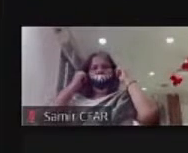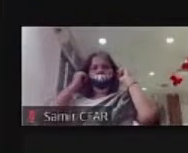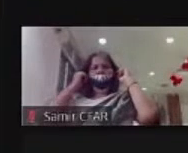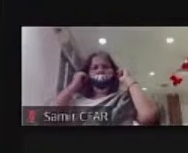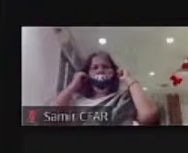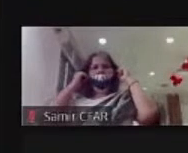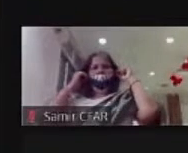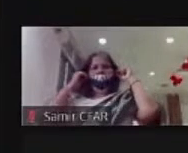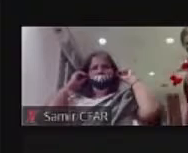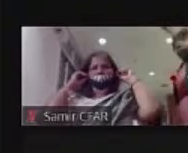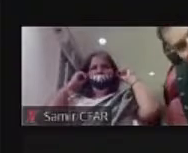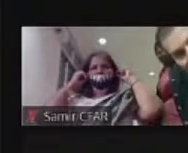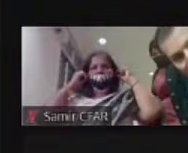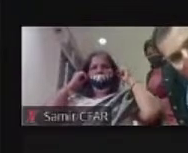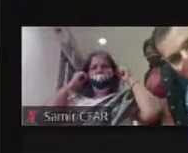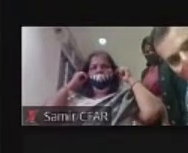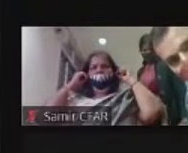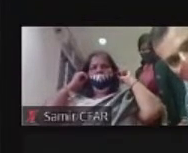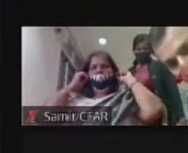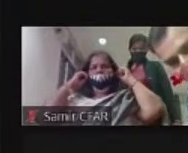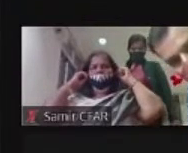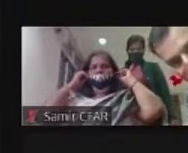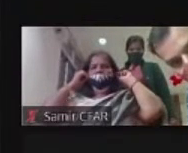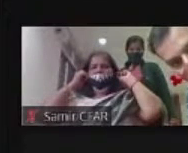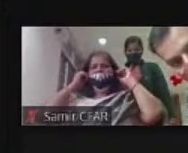they want to be associated,